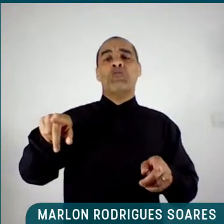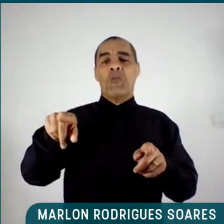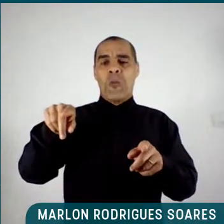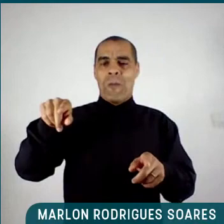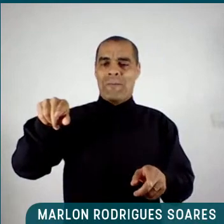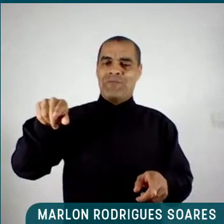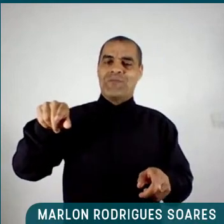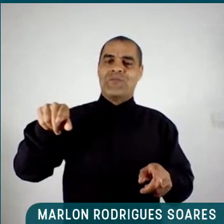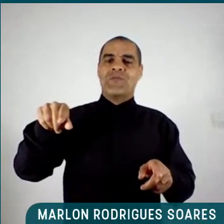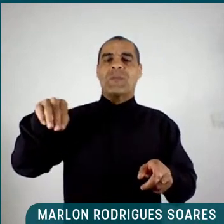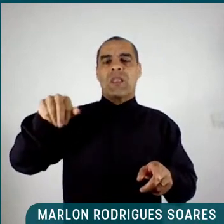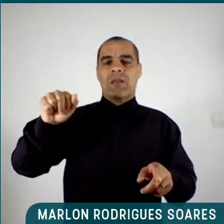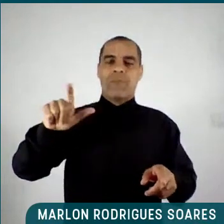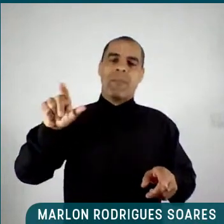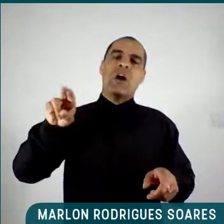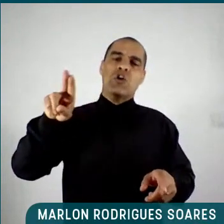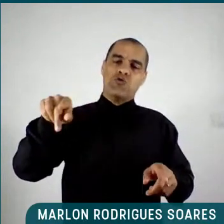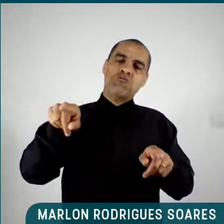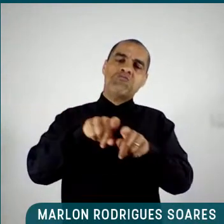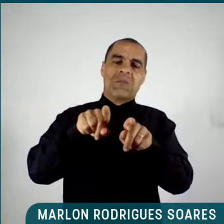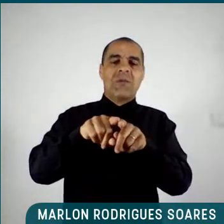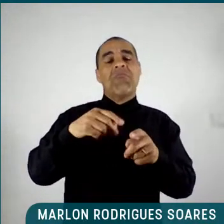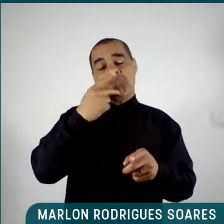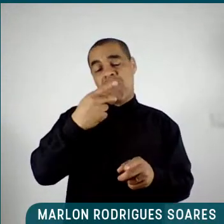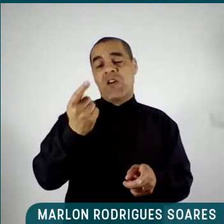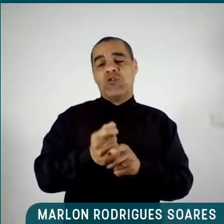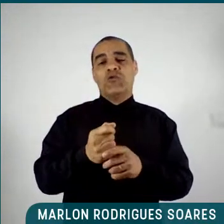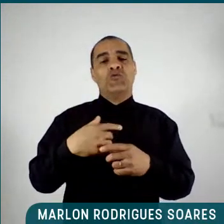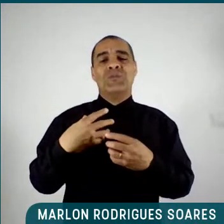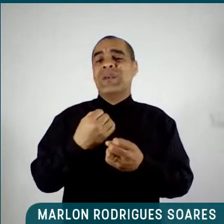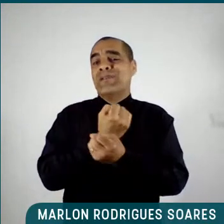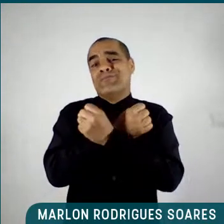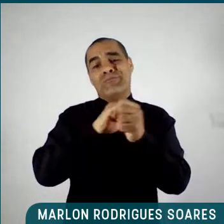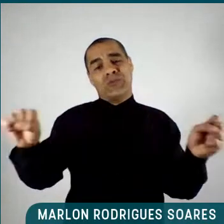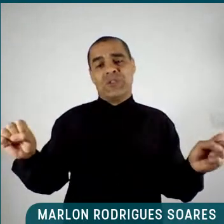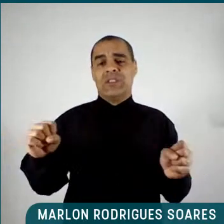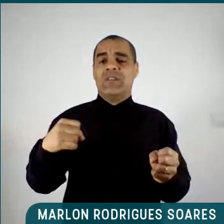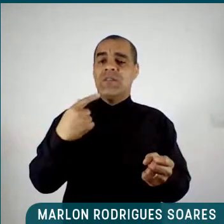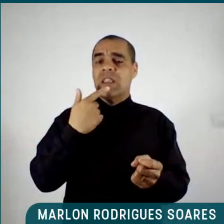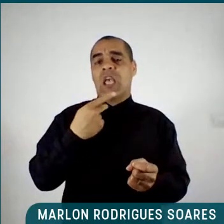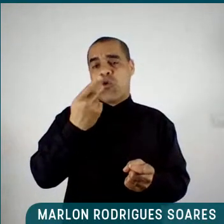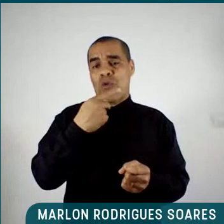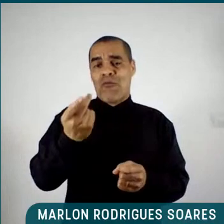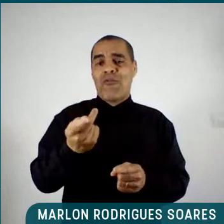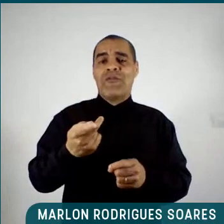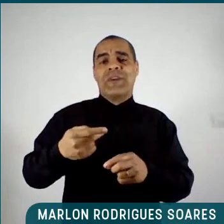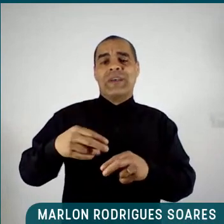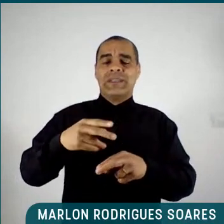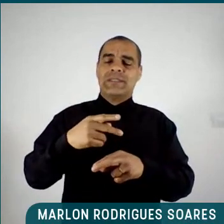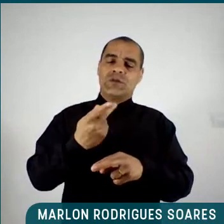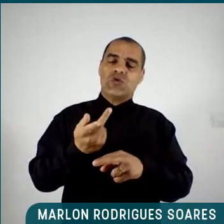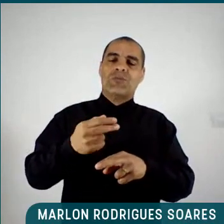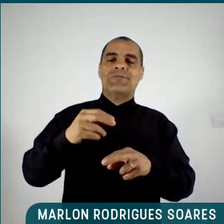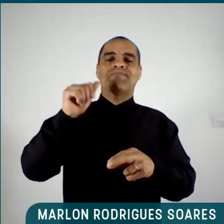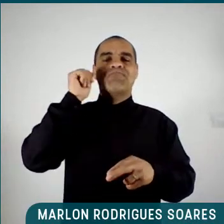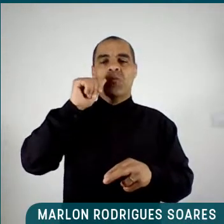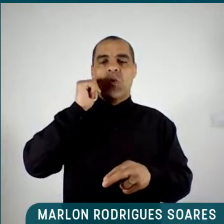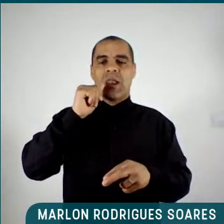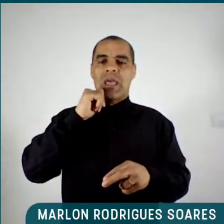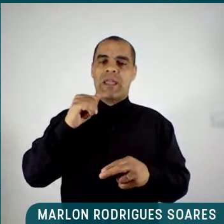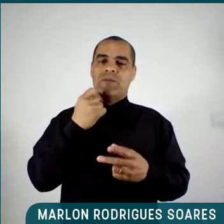in and and I don't think that we can have a conversation about women without